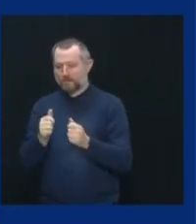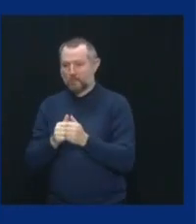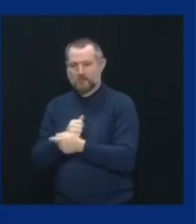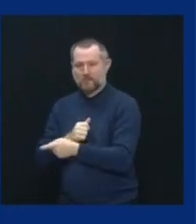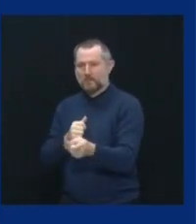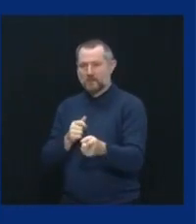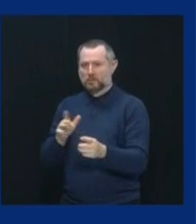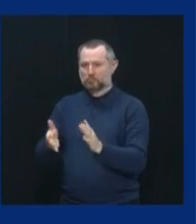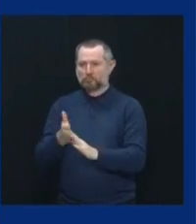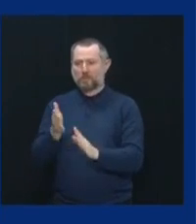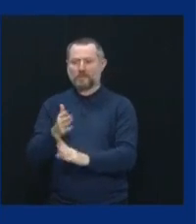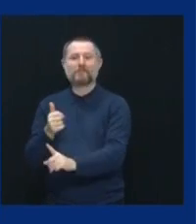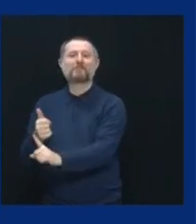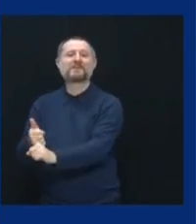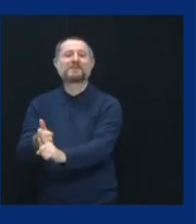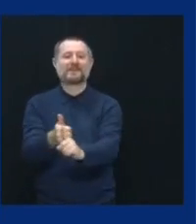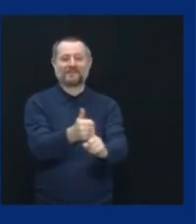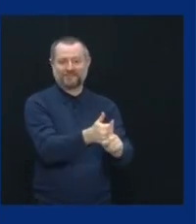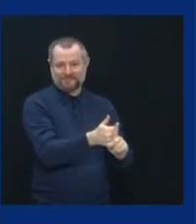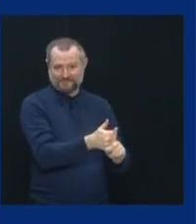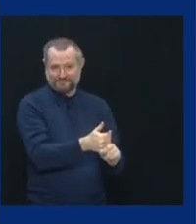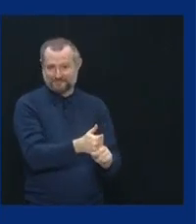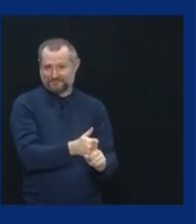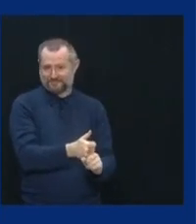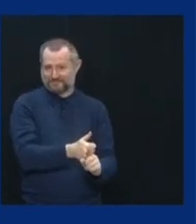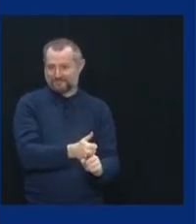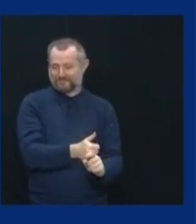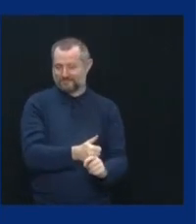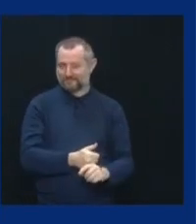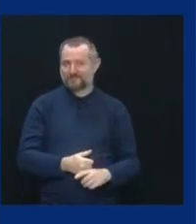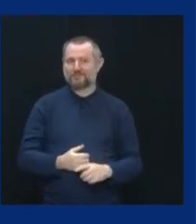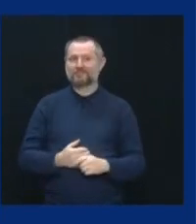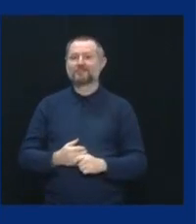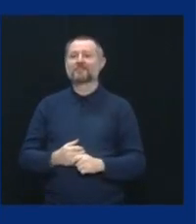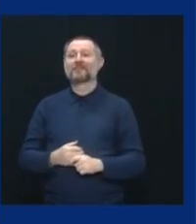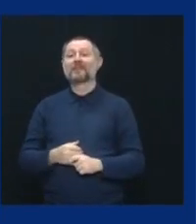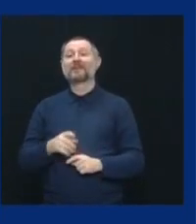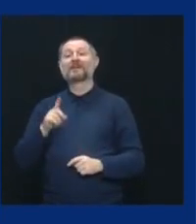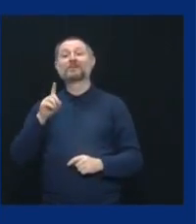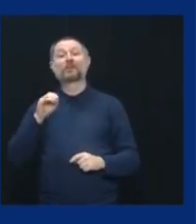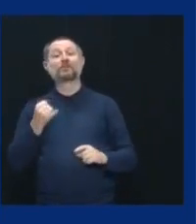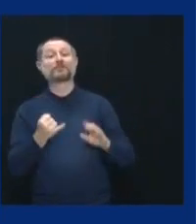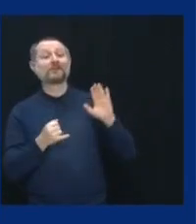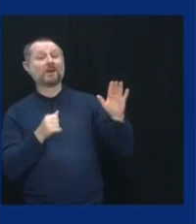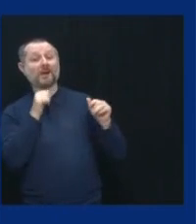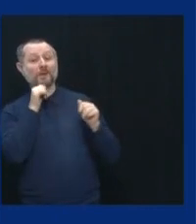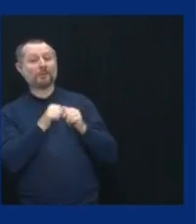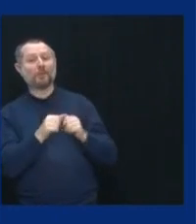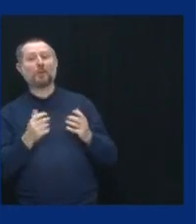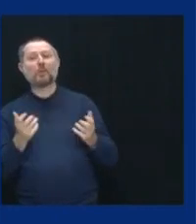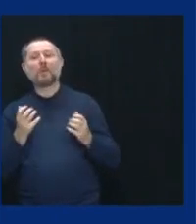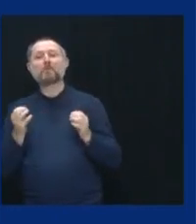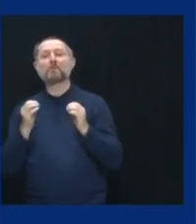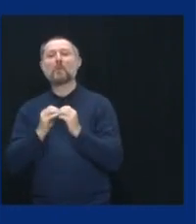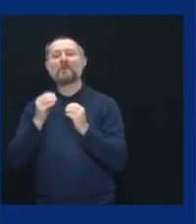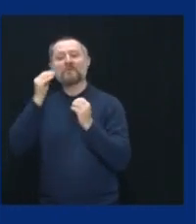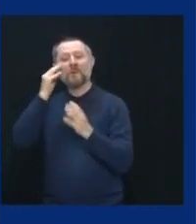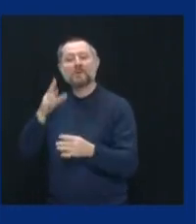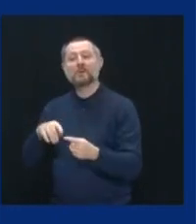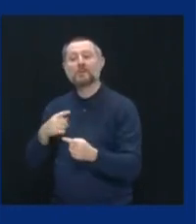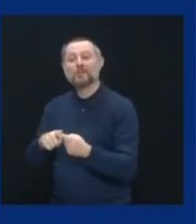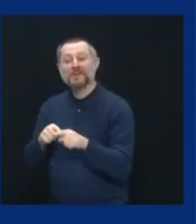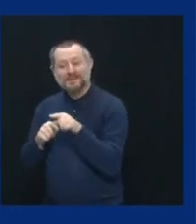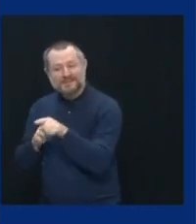nursing homes. And the letter from the Department of Justice asked information about the private